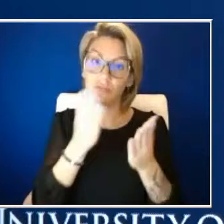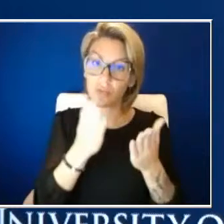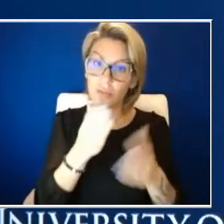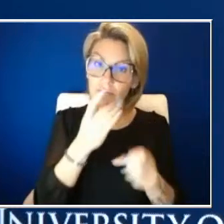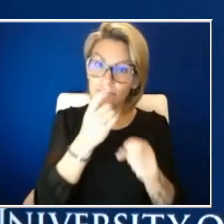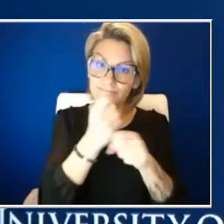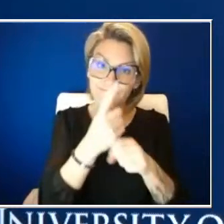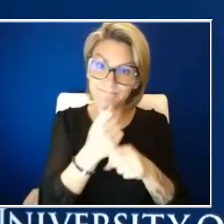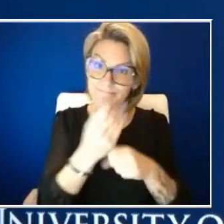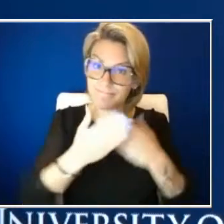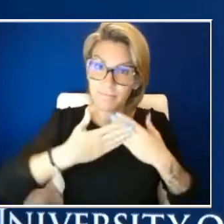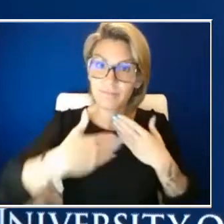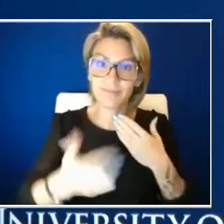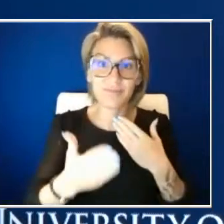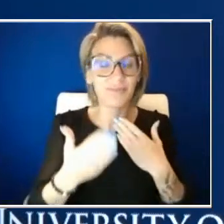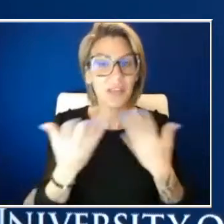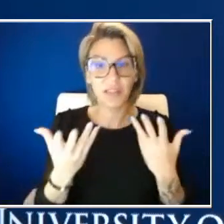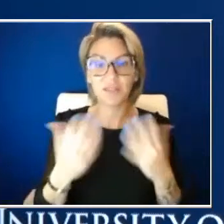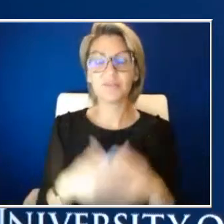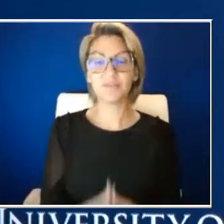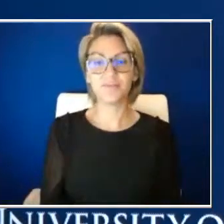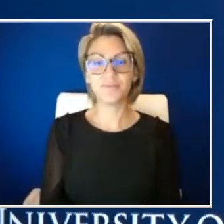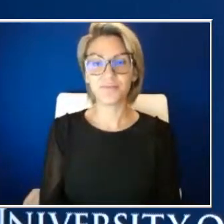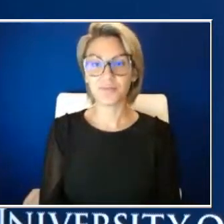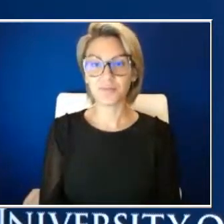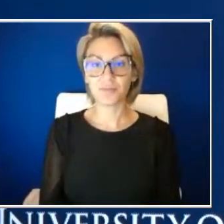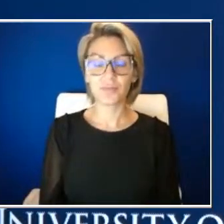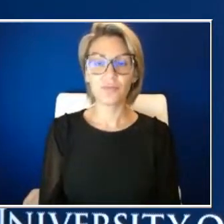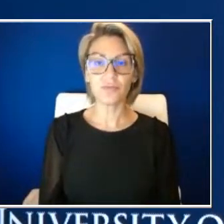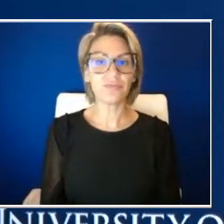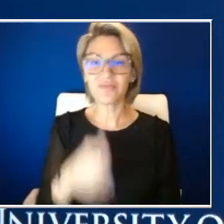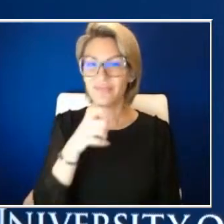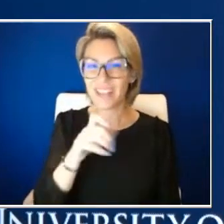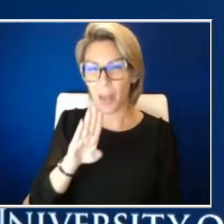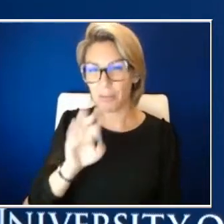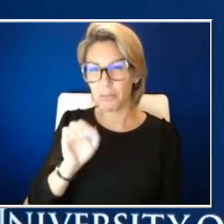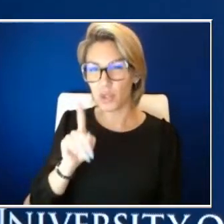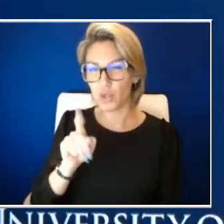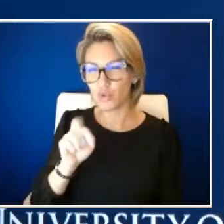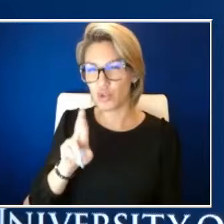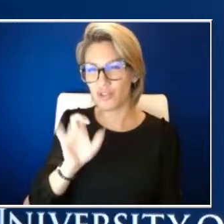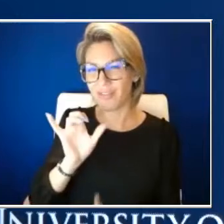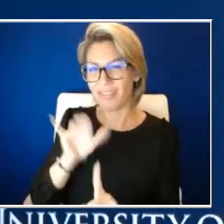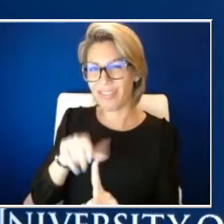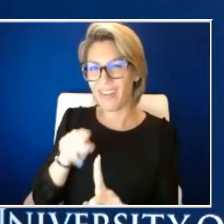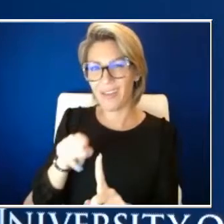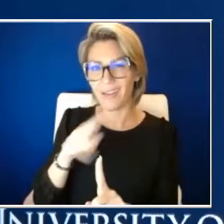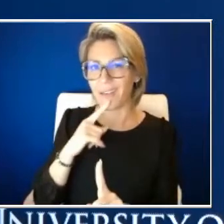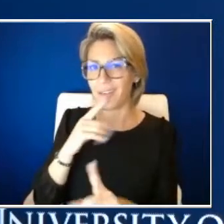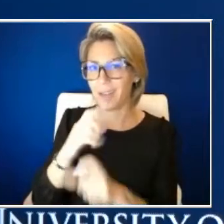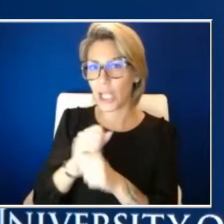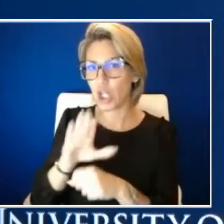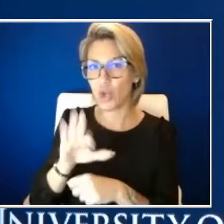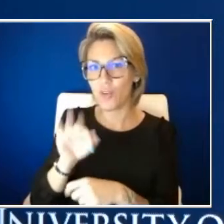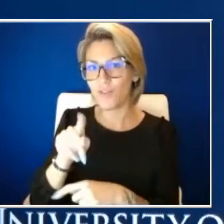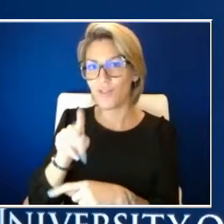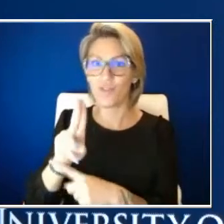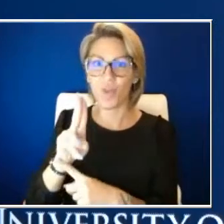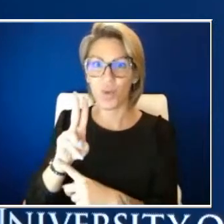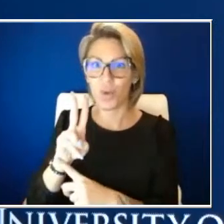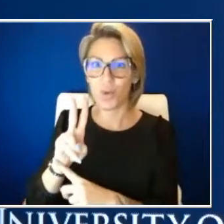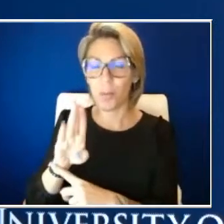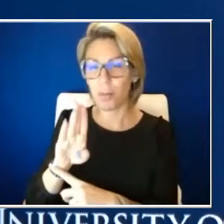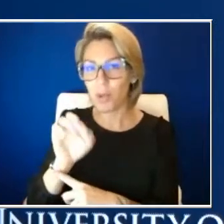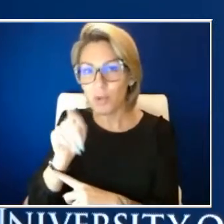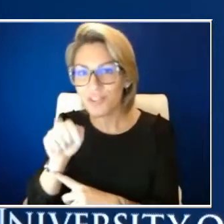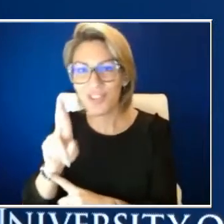point on, as far as we know. They're not a booster because we don't call get your influenza booster. We say get your influenza vaccine for the